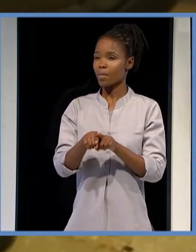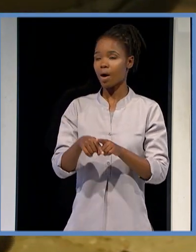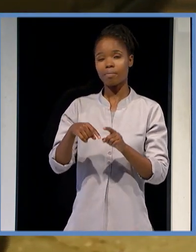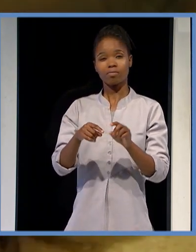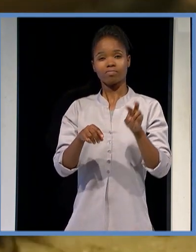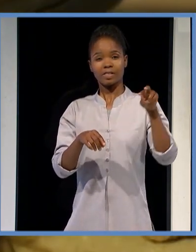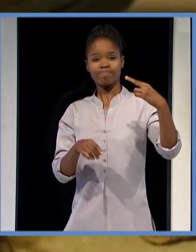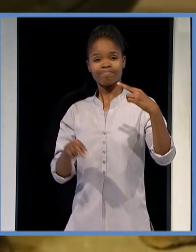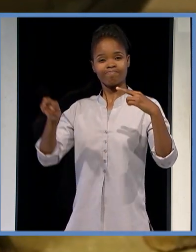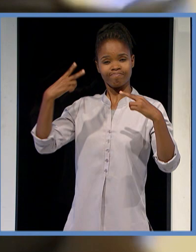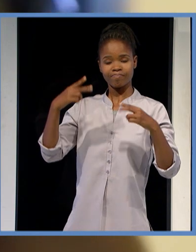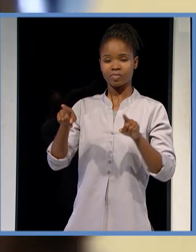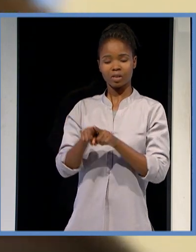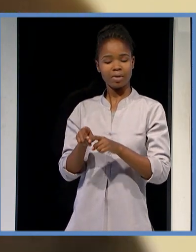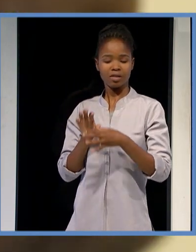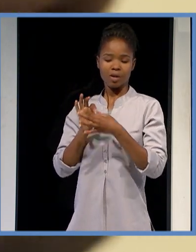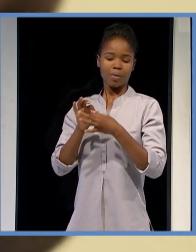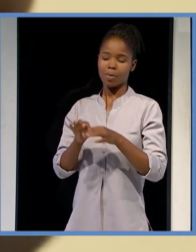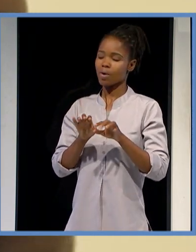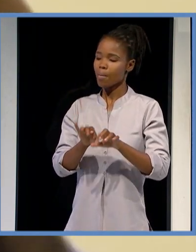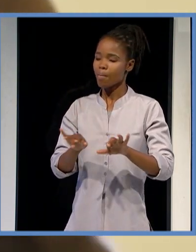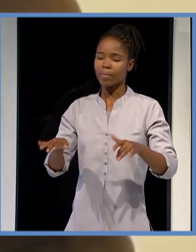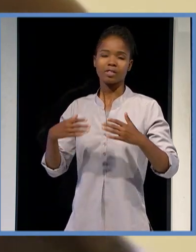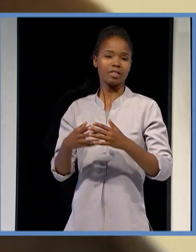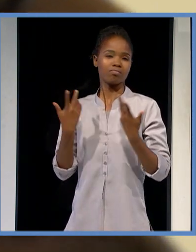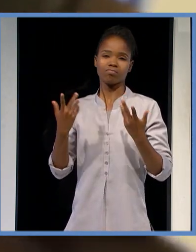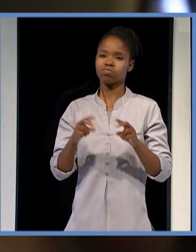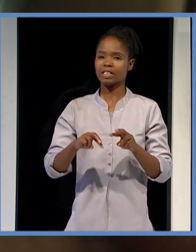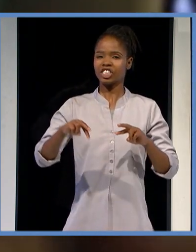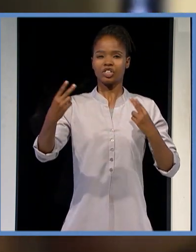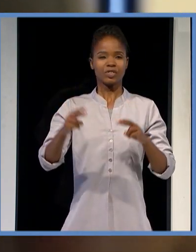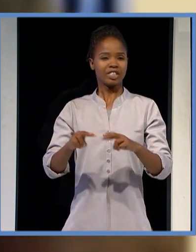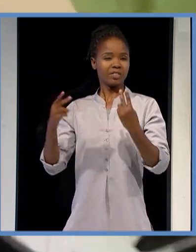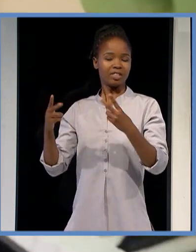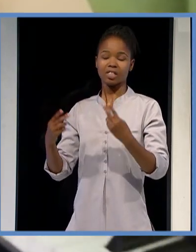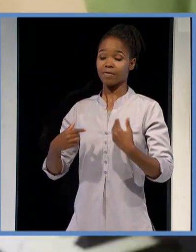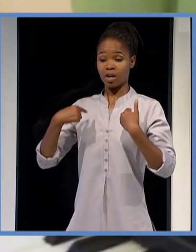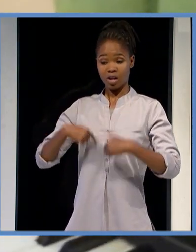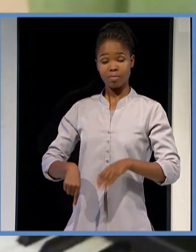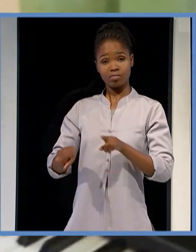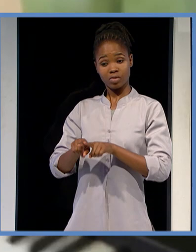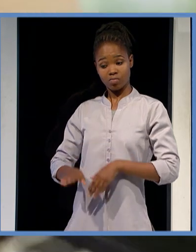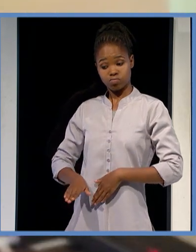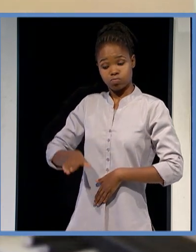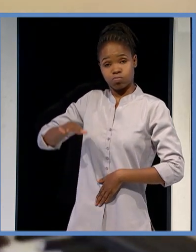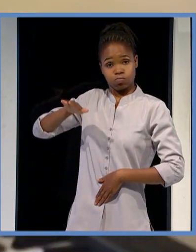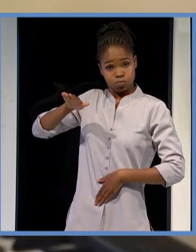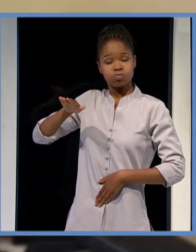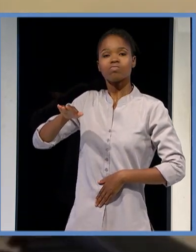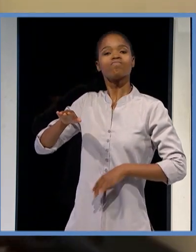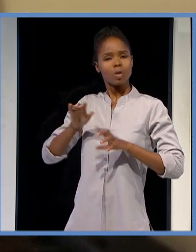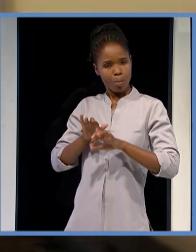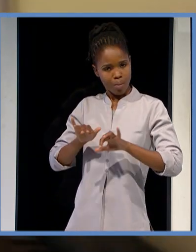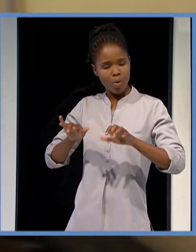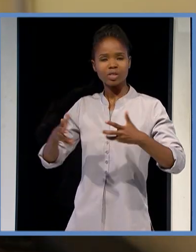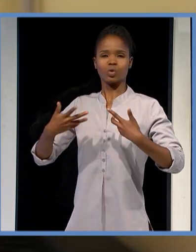about me and music all the time. You know, for me, it's something that I grew up in. I grew up with as well. You